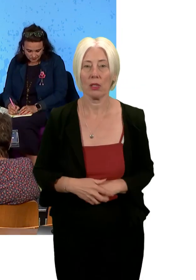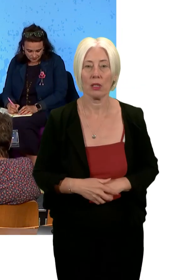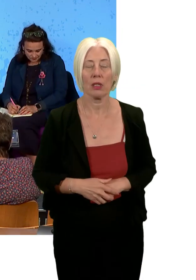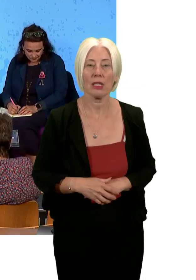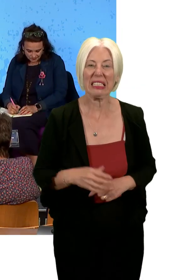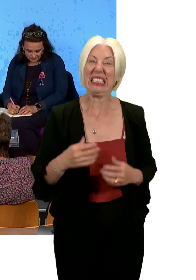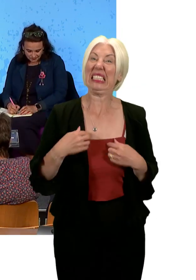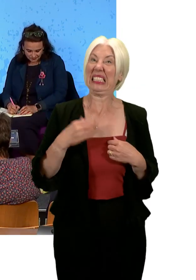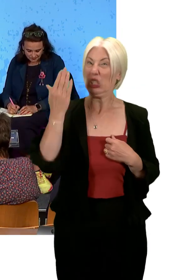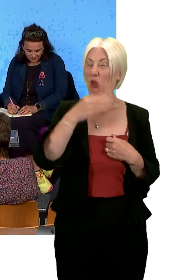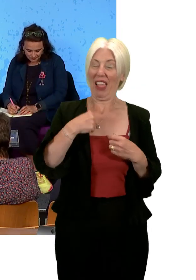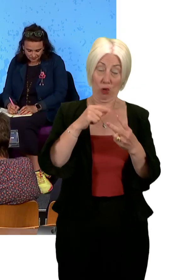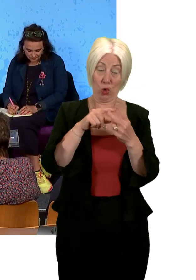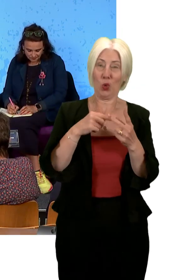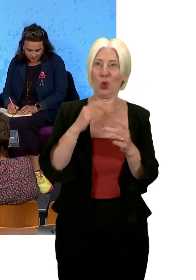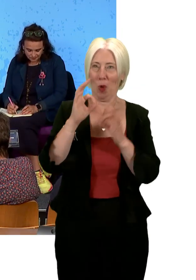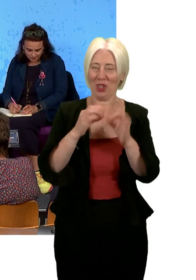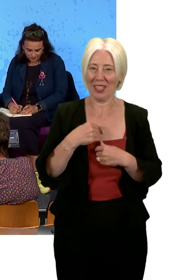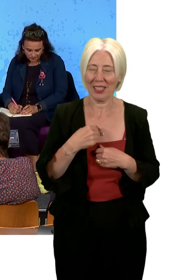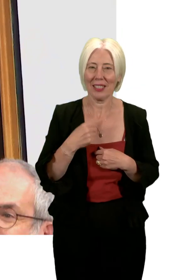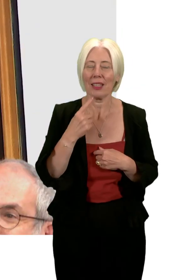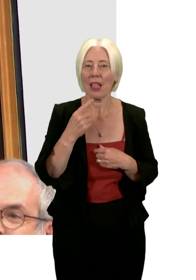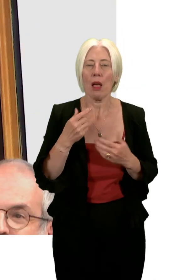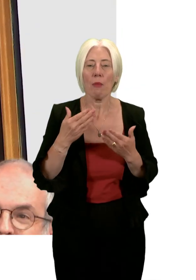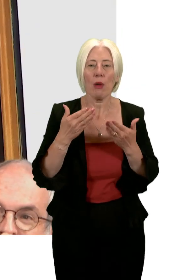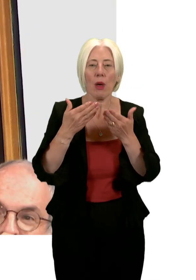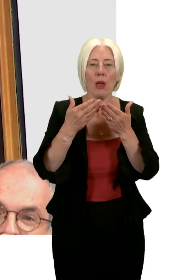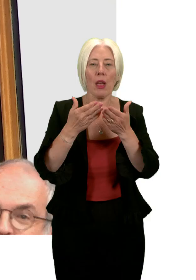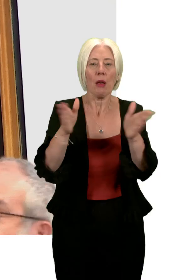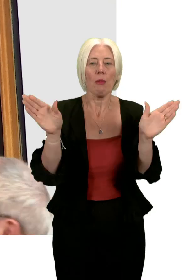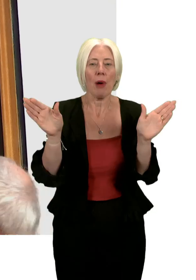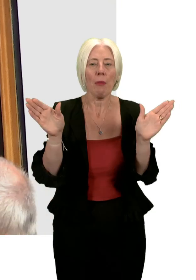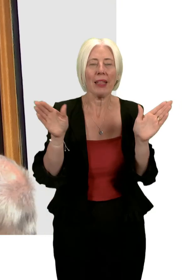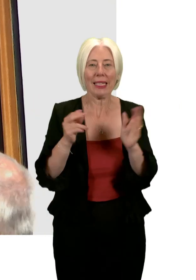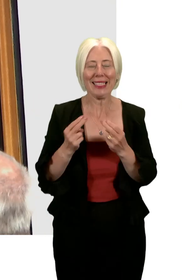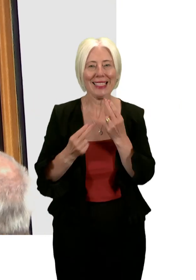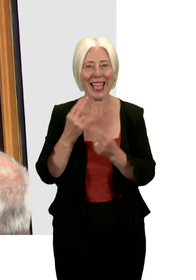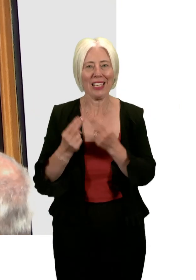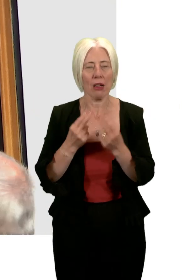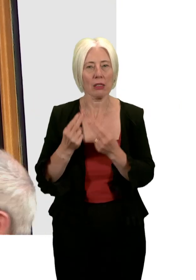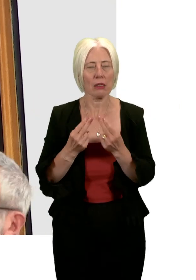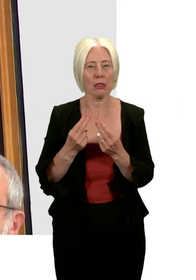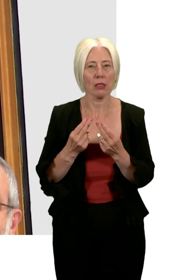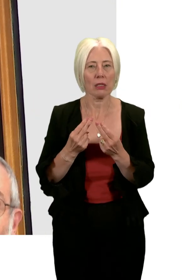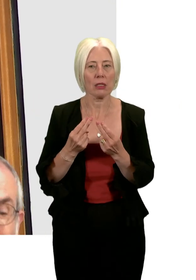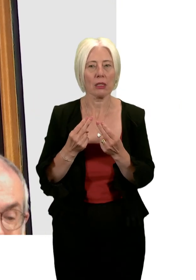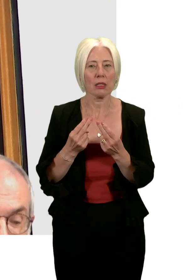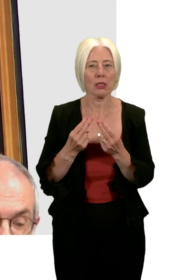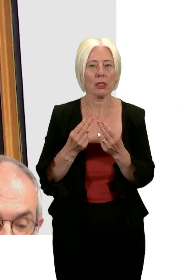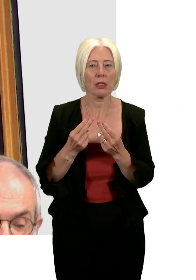two questions, sorry. The first one's just about public diners and your opinion on public diners, because I was quite excited at the prospect of